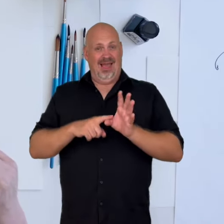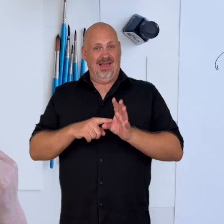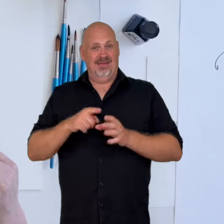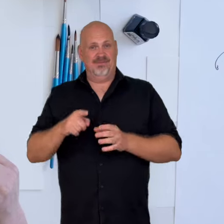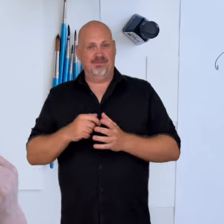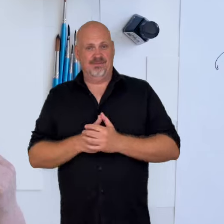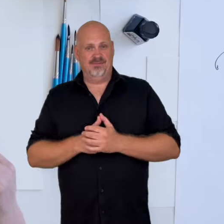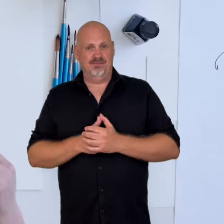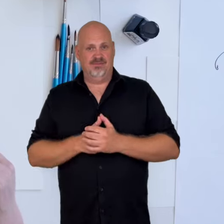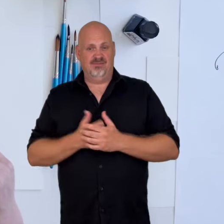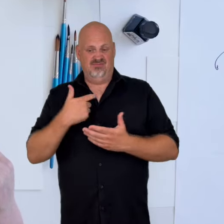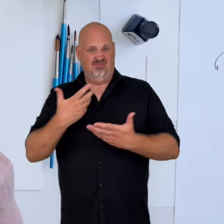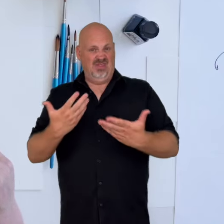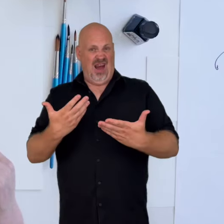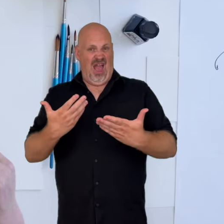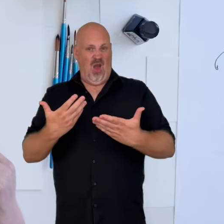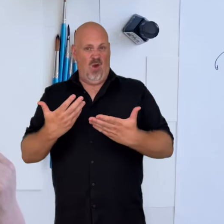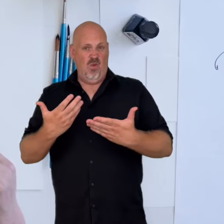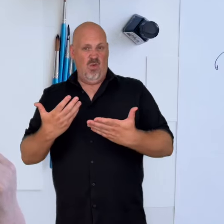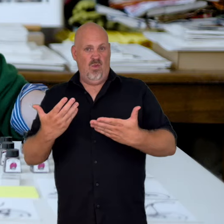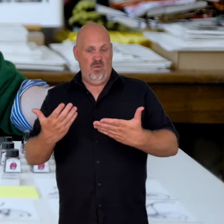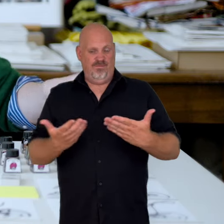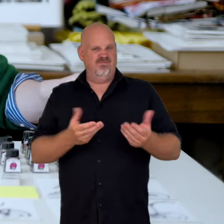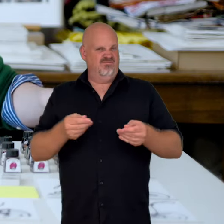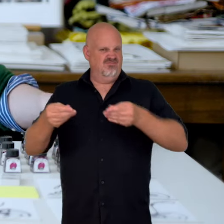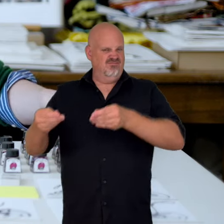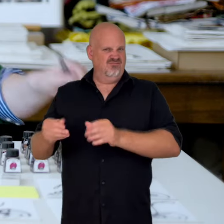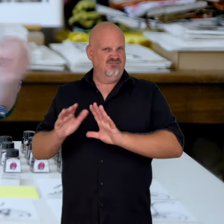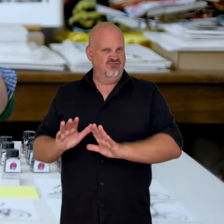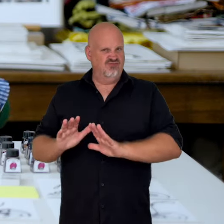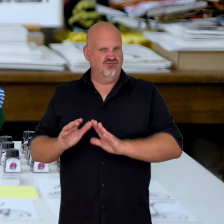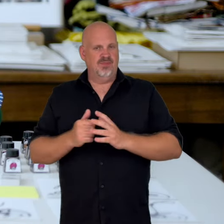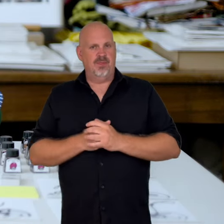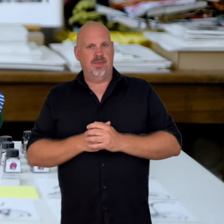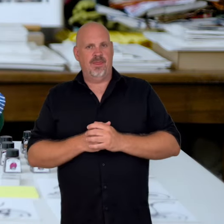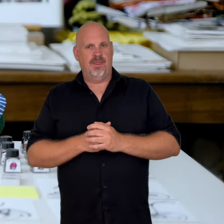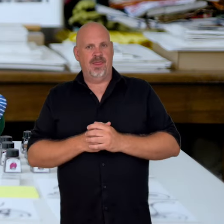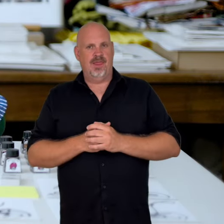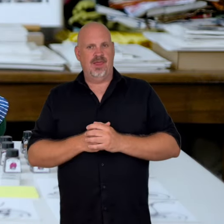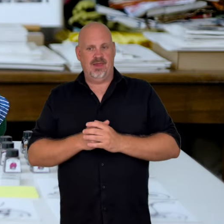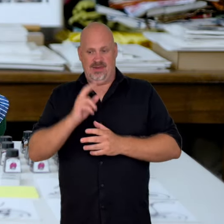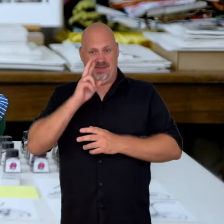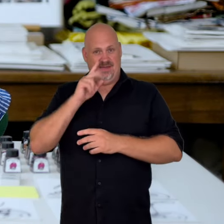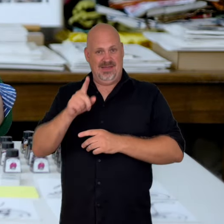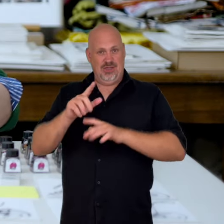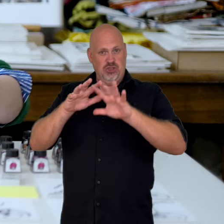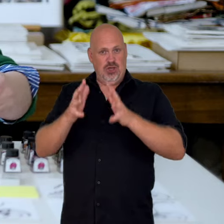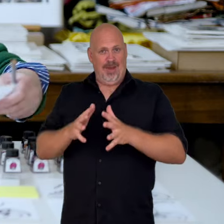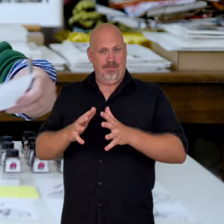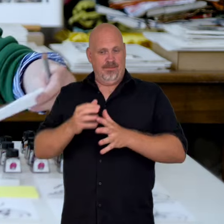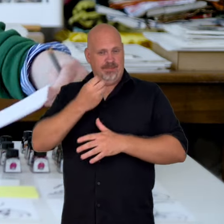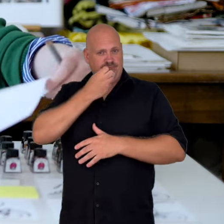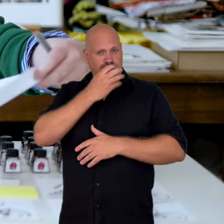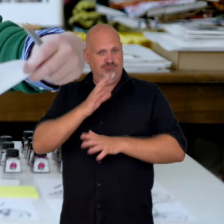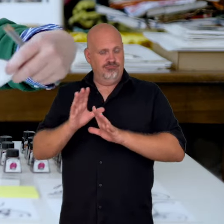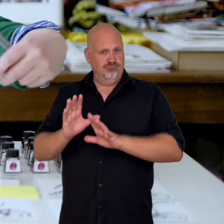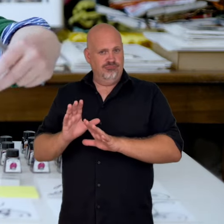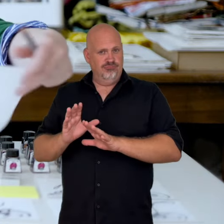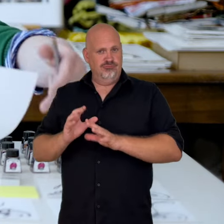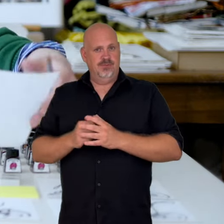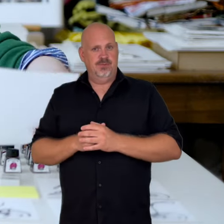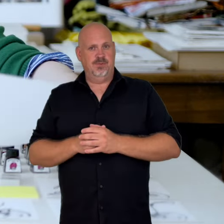done on these little A6 pads. So we have our paisley. Let's just place